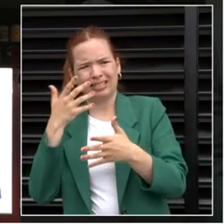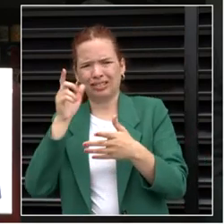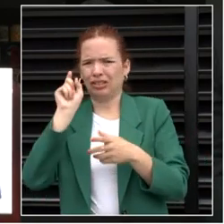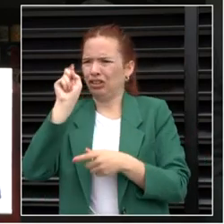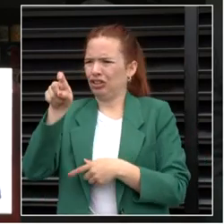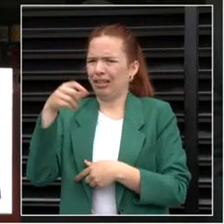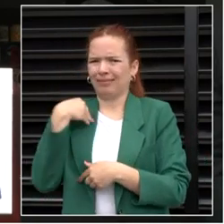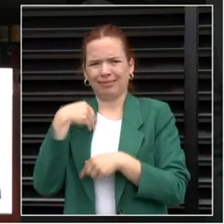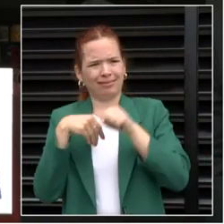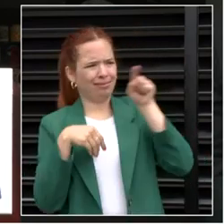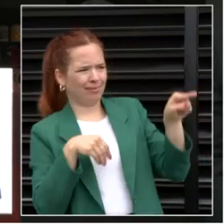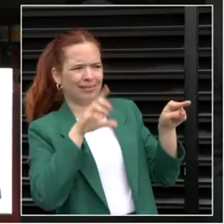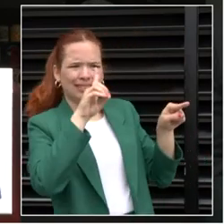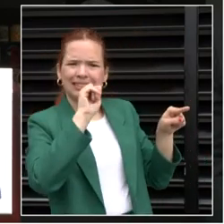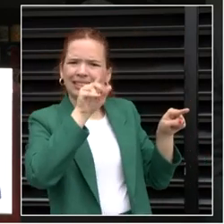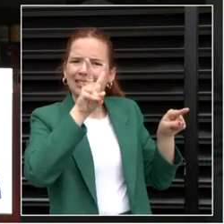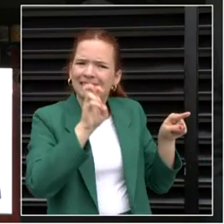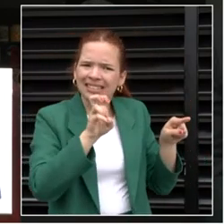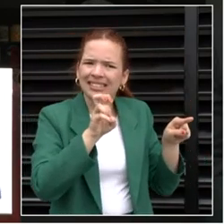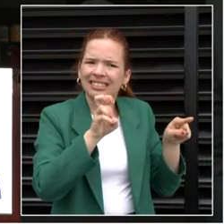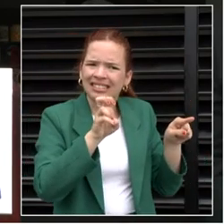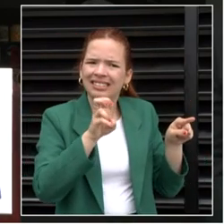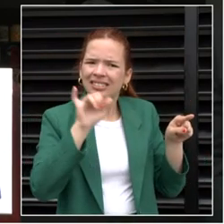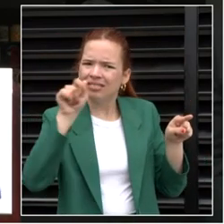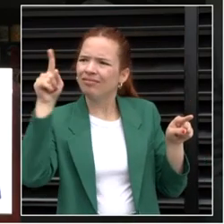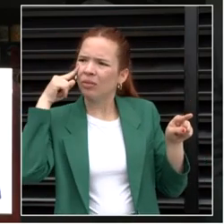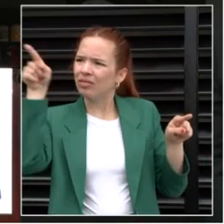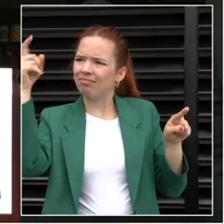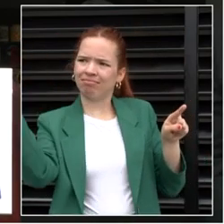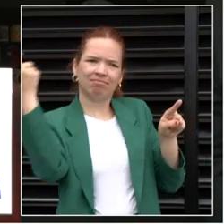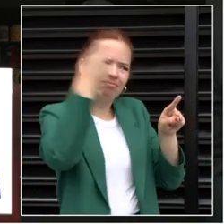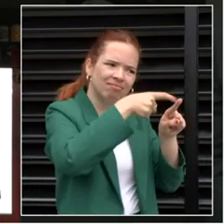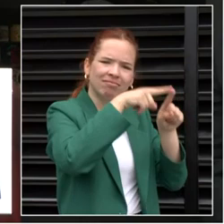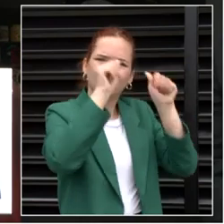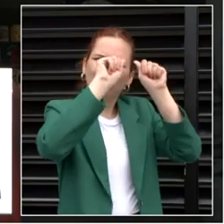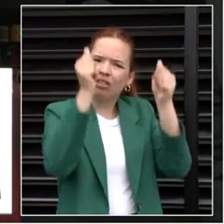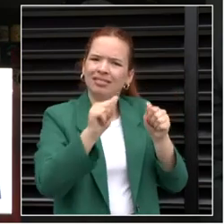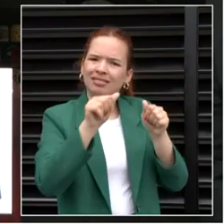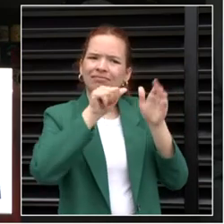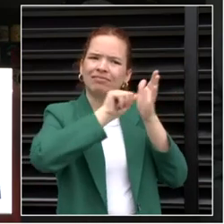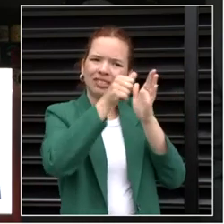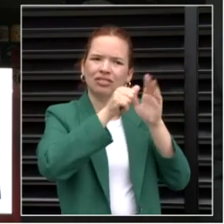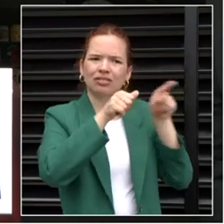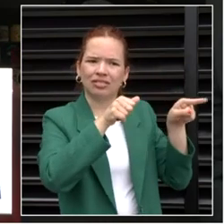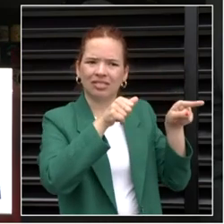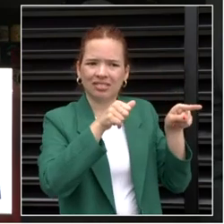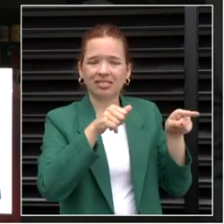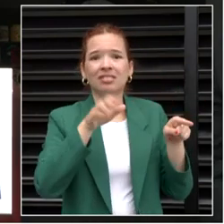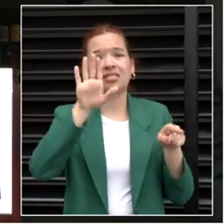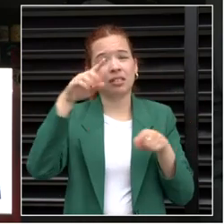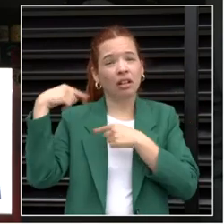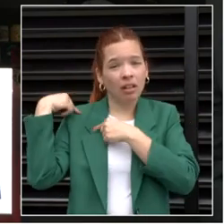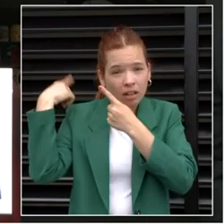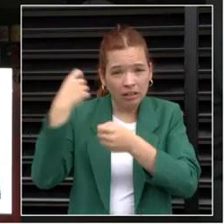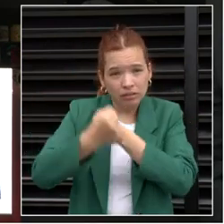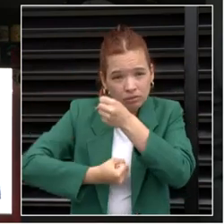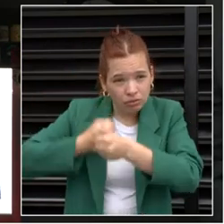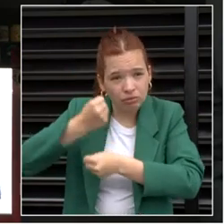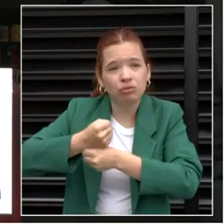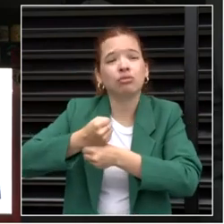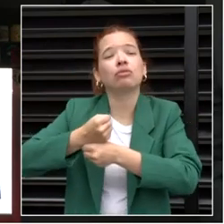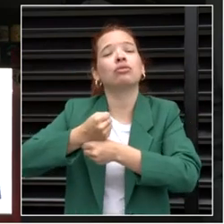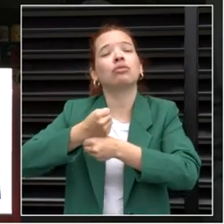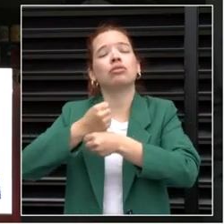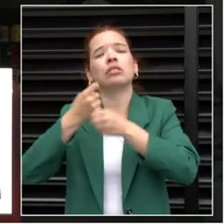That was 5 years ago. And we've had a few false starts with that. COVID, personal